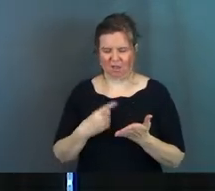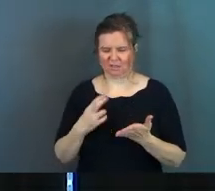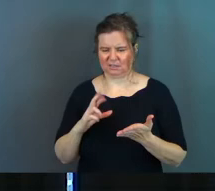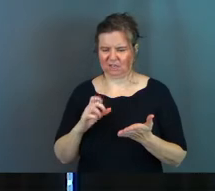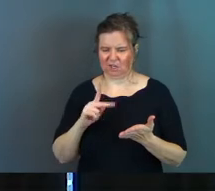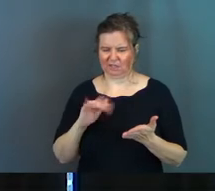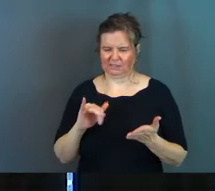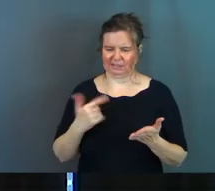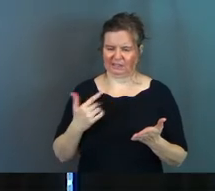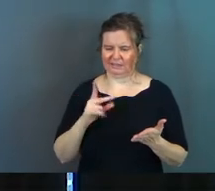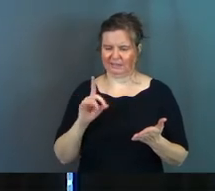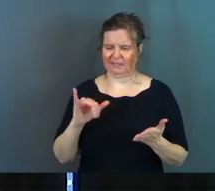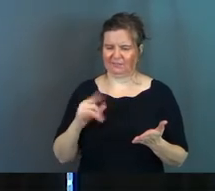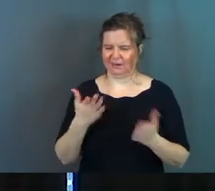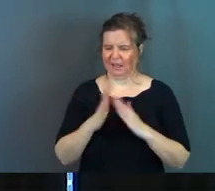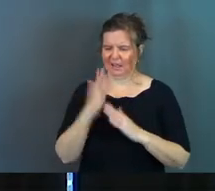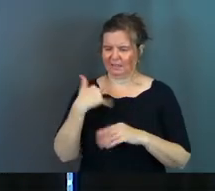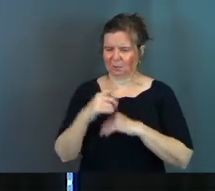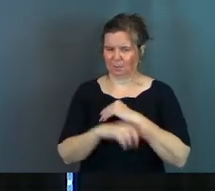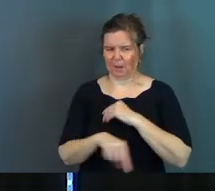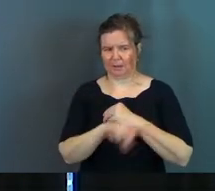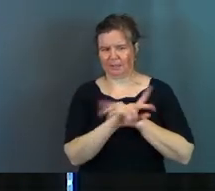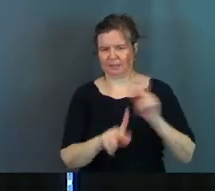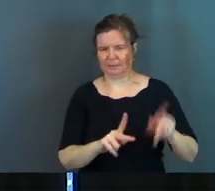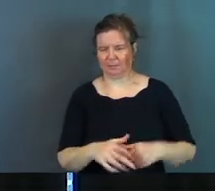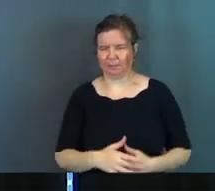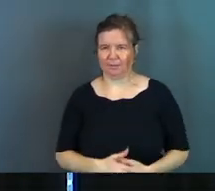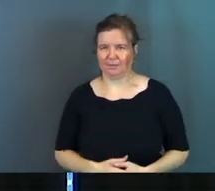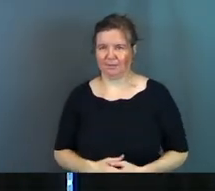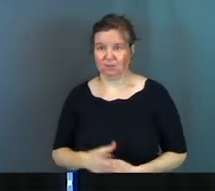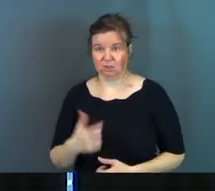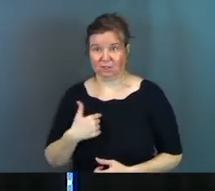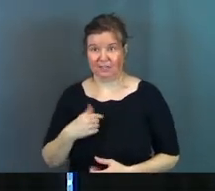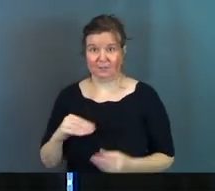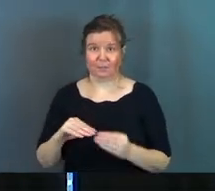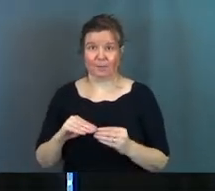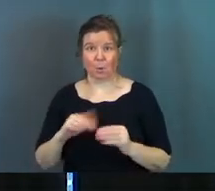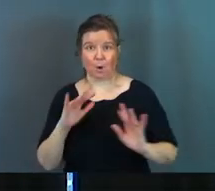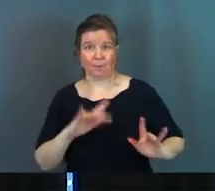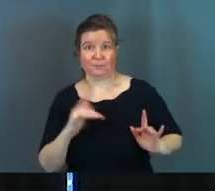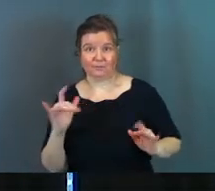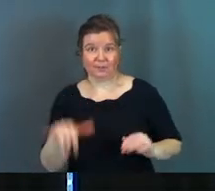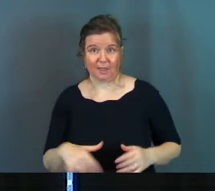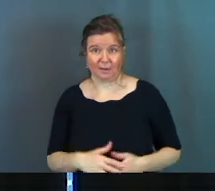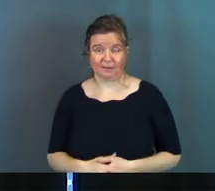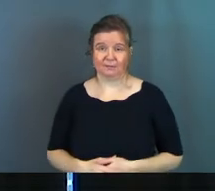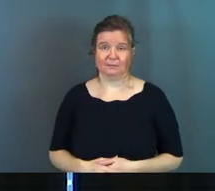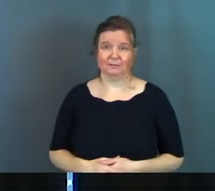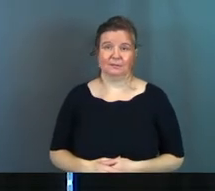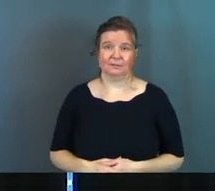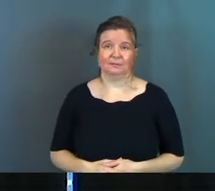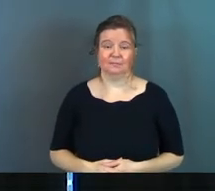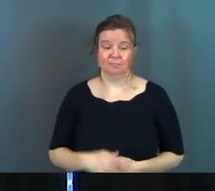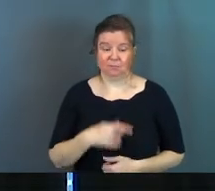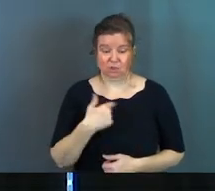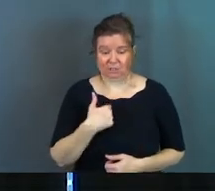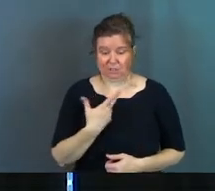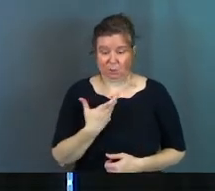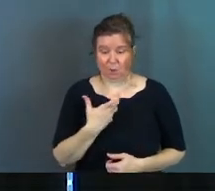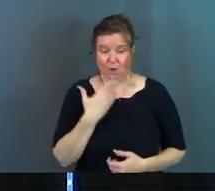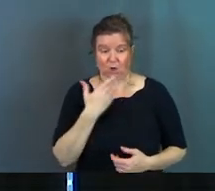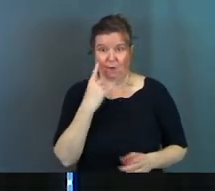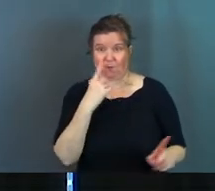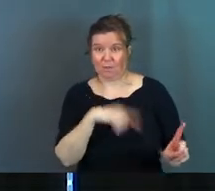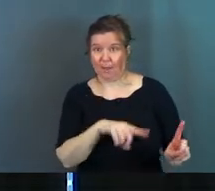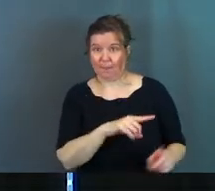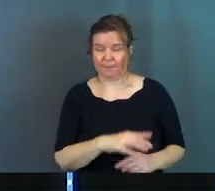dare King David ask God to punish these people? Shouldn't he be more merciful than that? Shouldn't he just want